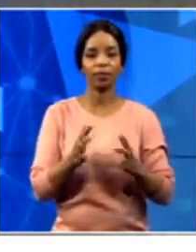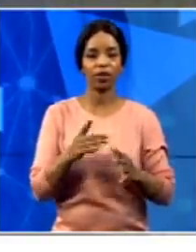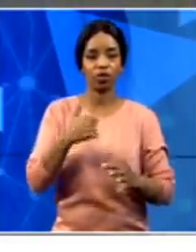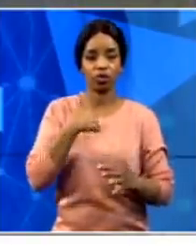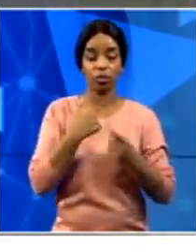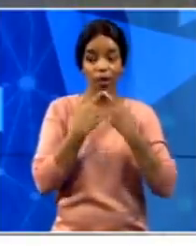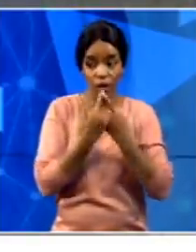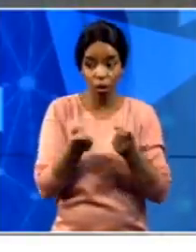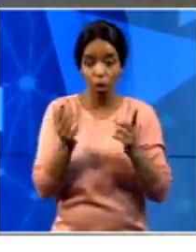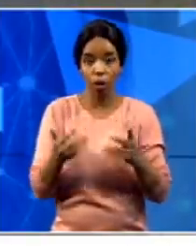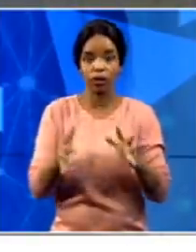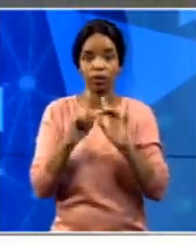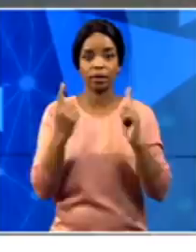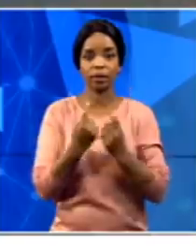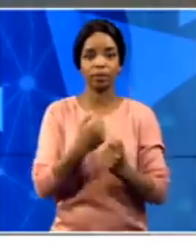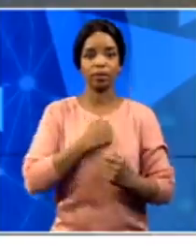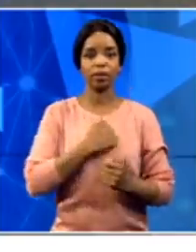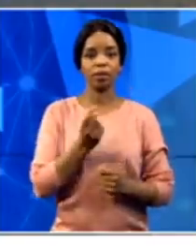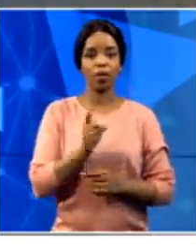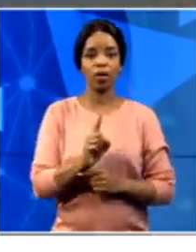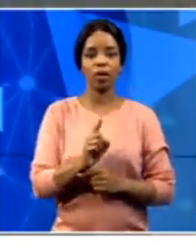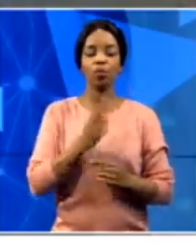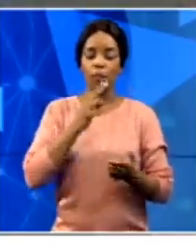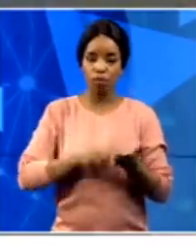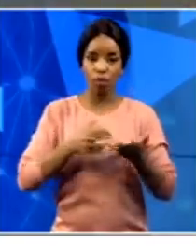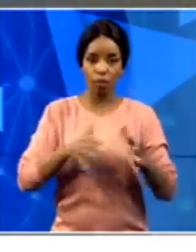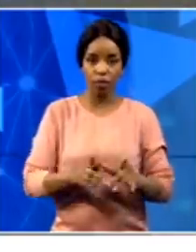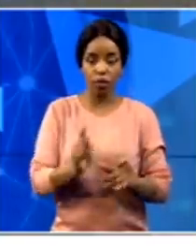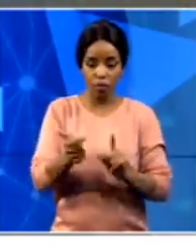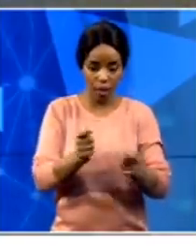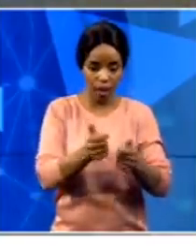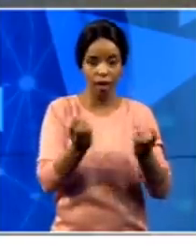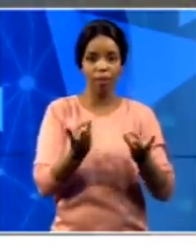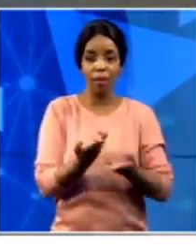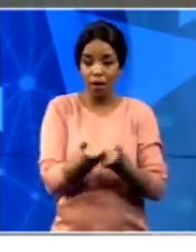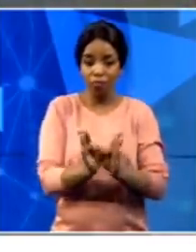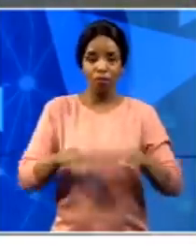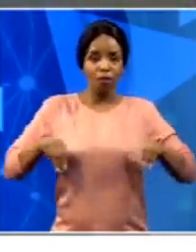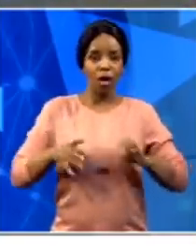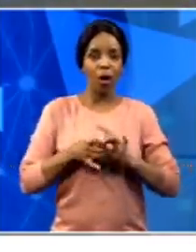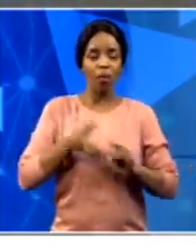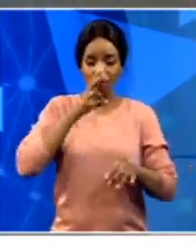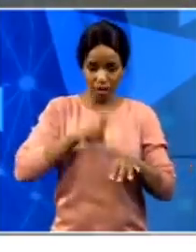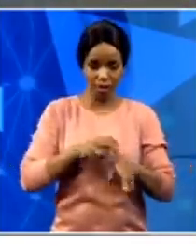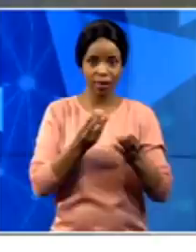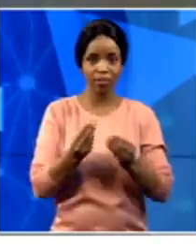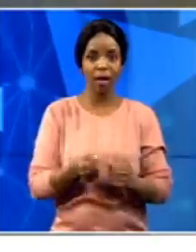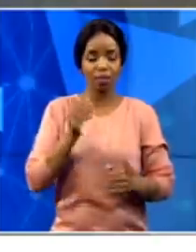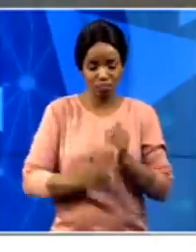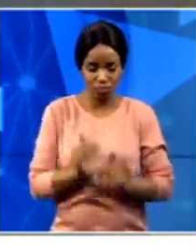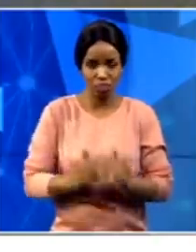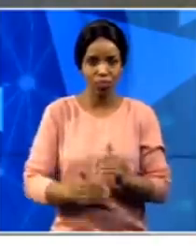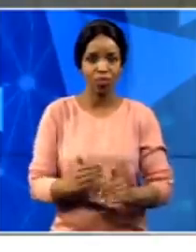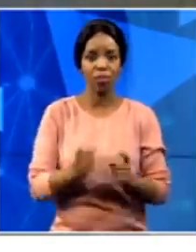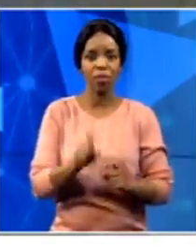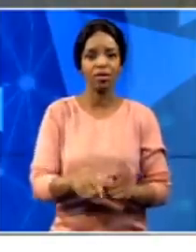to pay our people, and our people are starving at home and they need this money. And we need to trigger this process as of tomorrow if there are people that